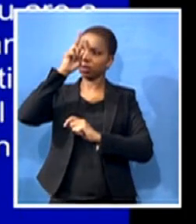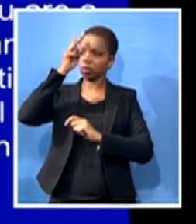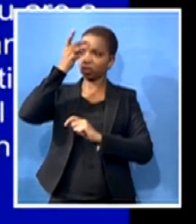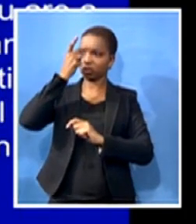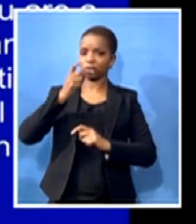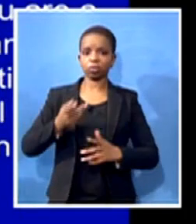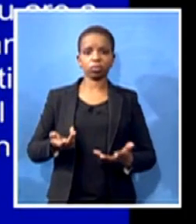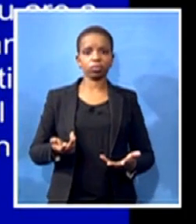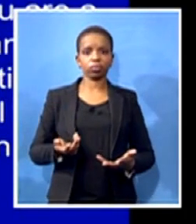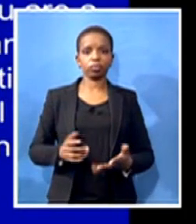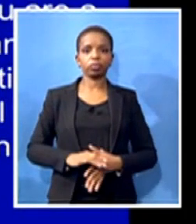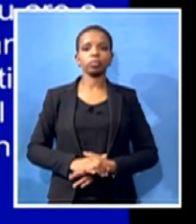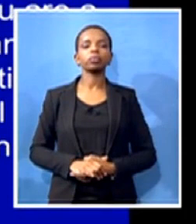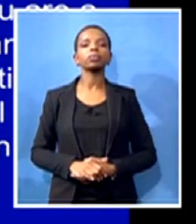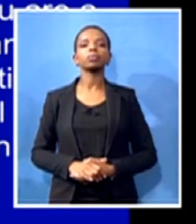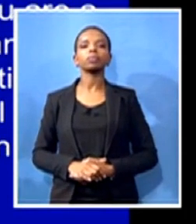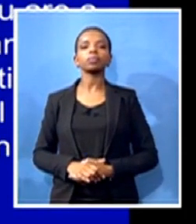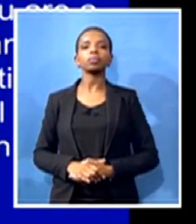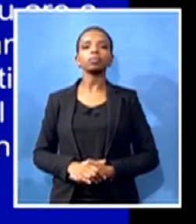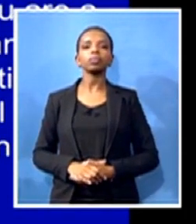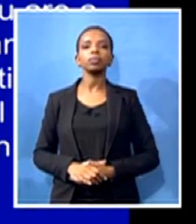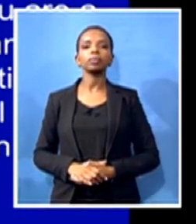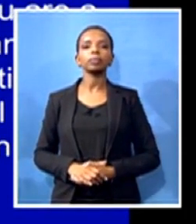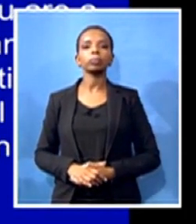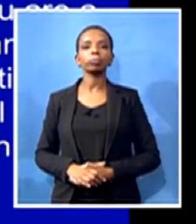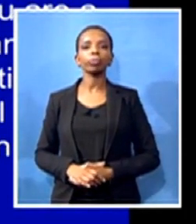Thanks for everything, but please, we are hungry.